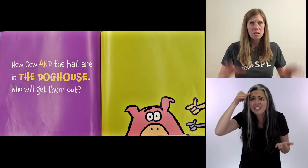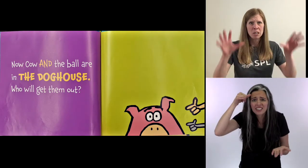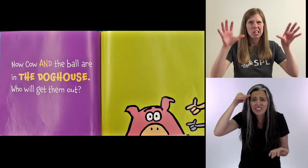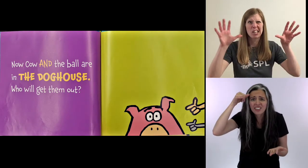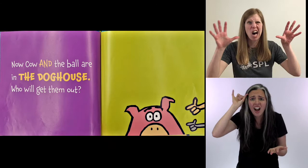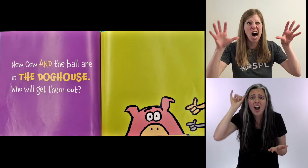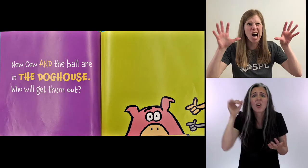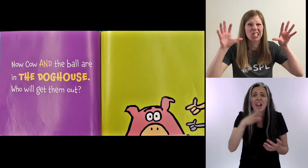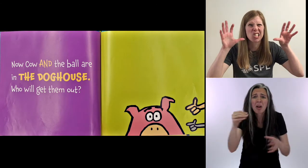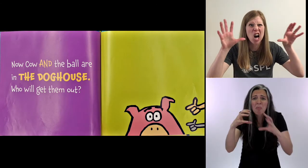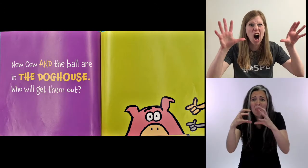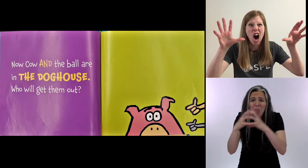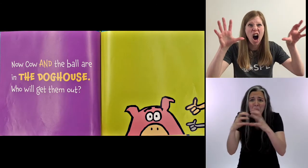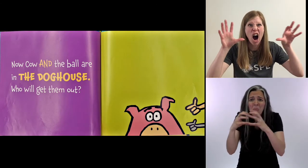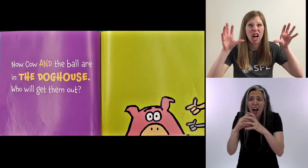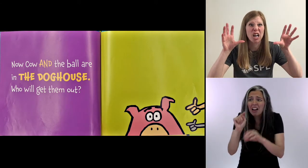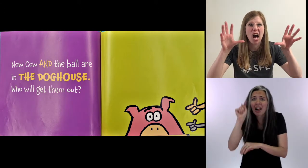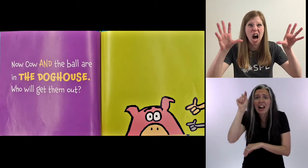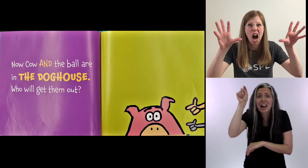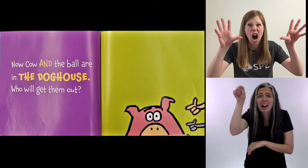in the